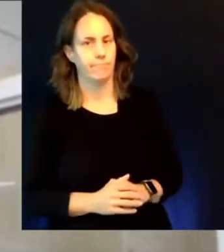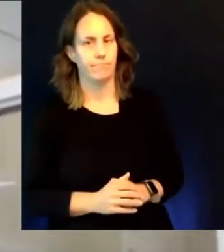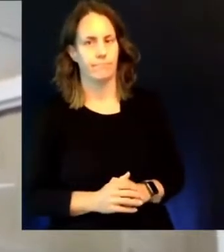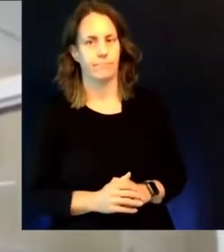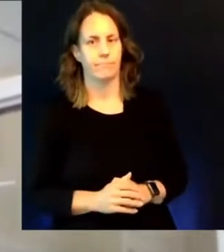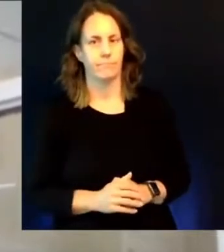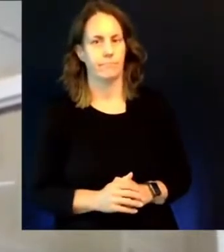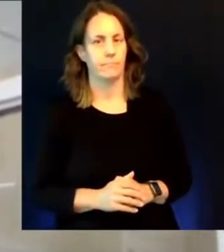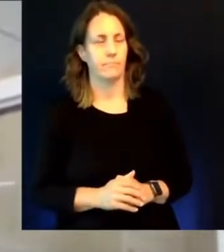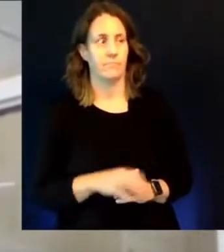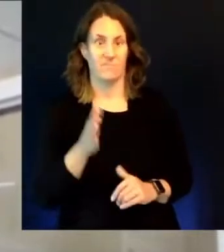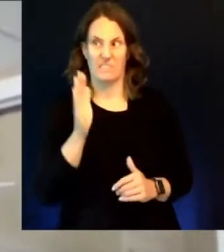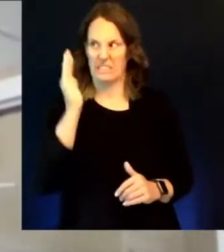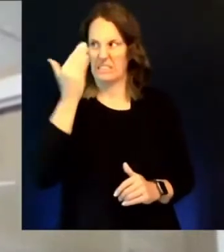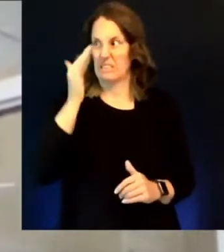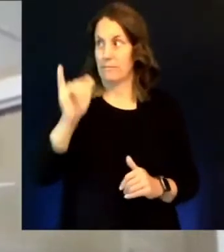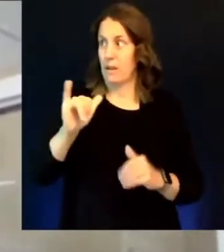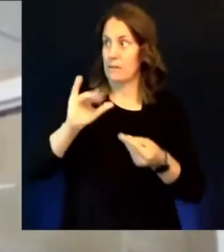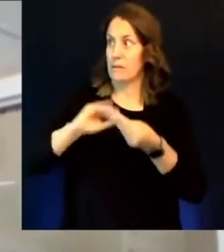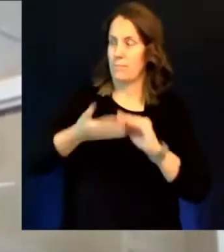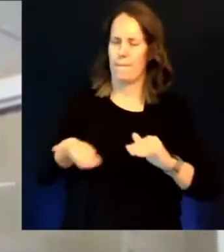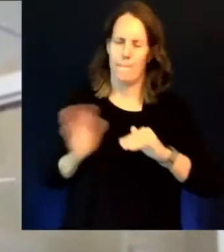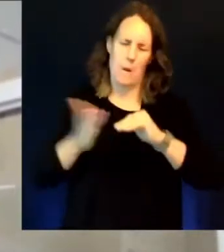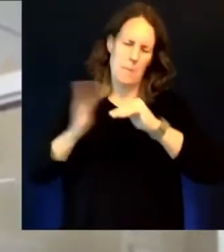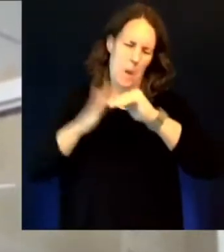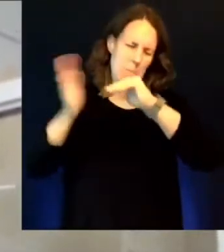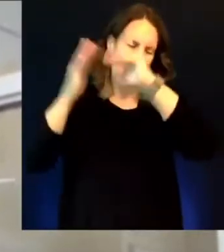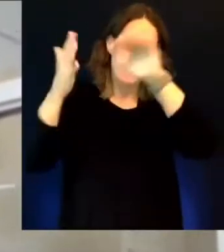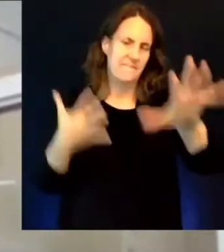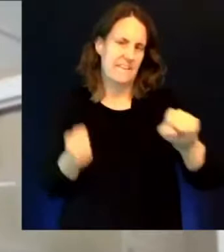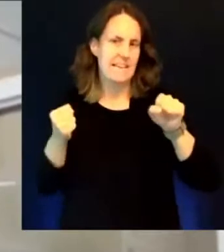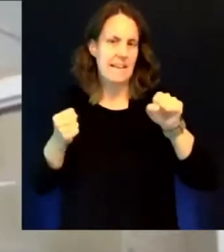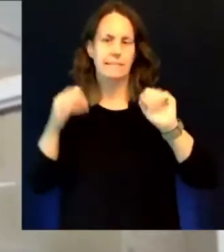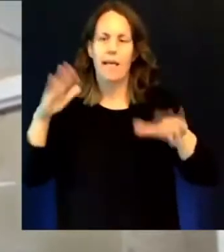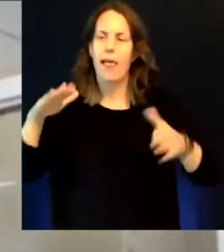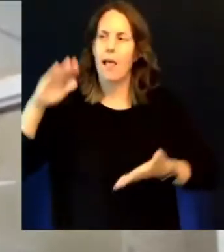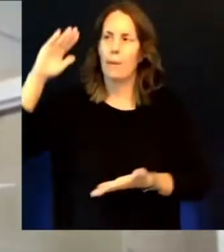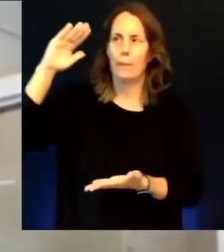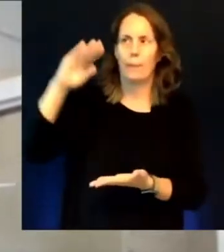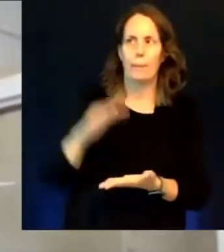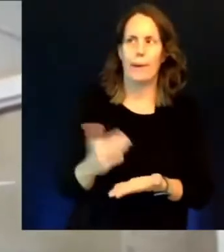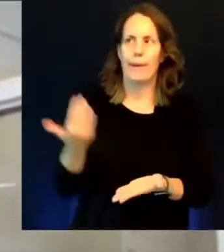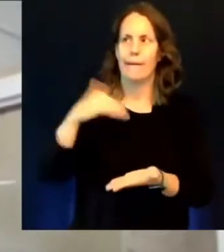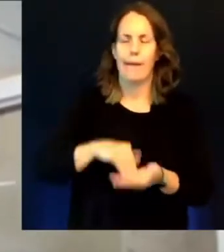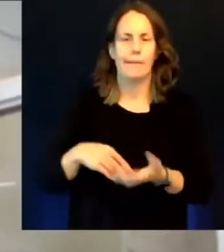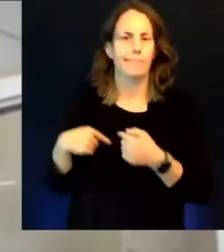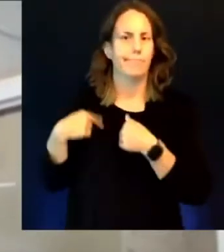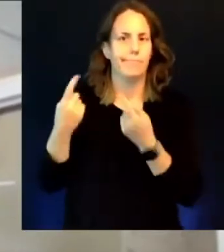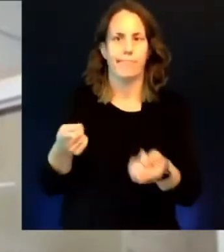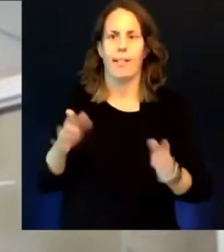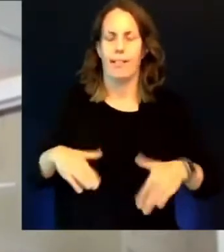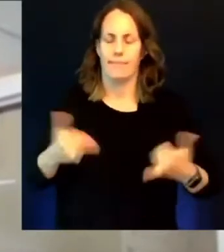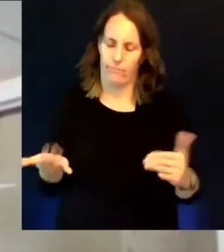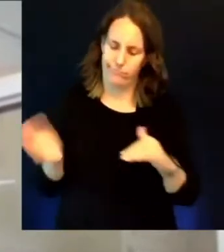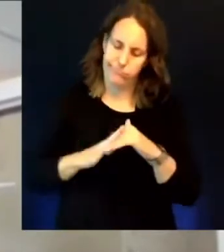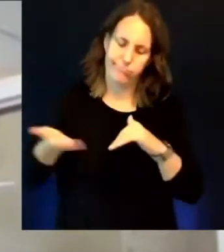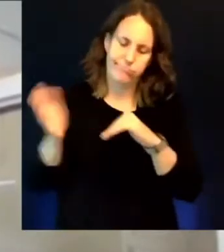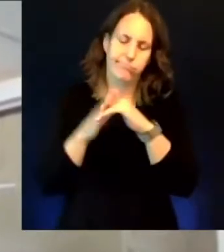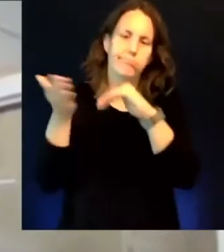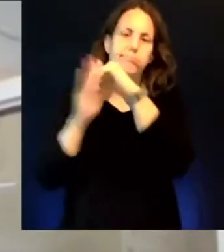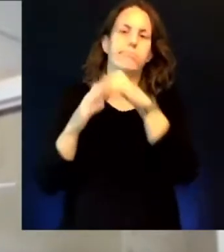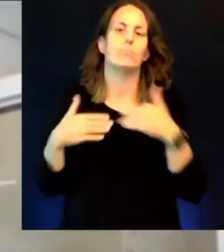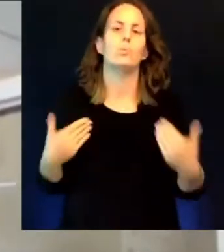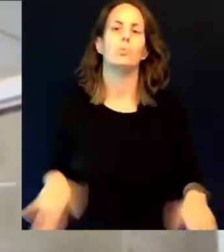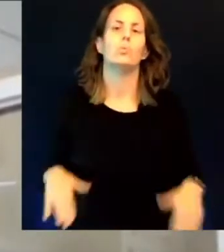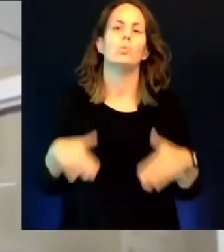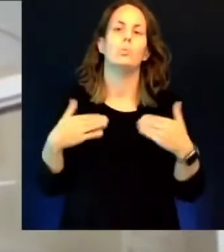much more, to a much greater degree, people who are not protected by vaccines. But I think the other message here is that vaccines